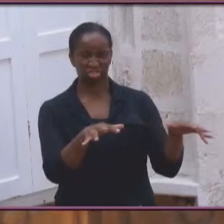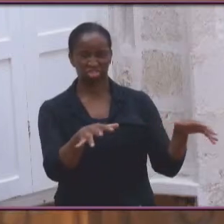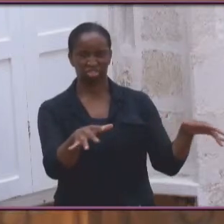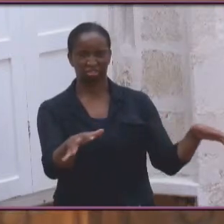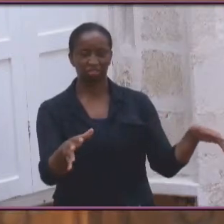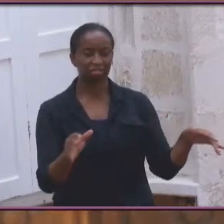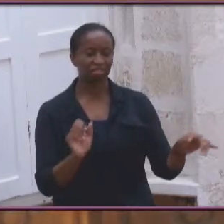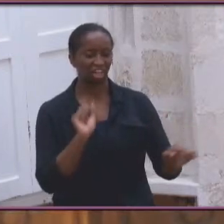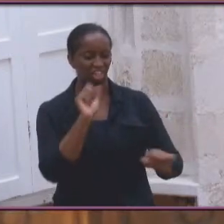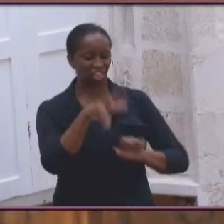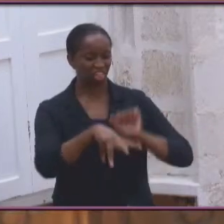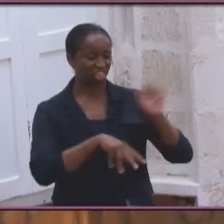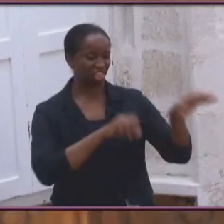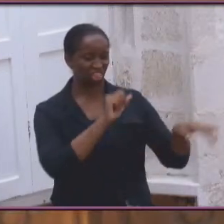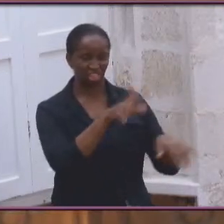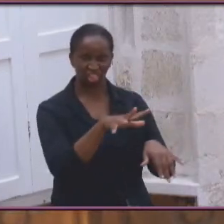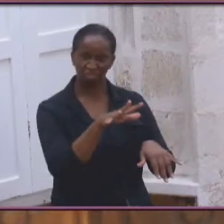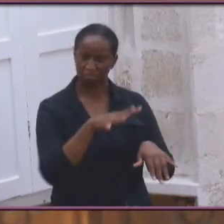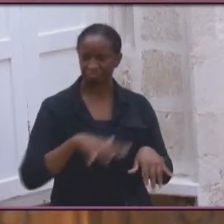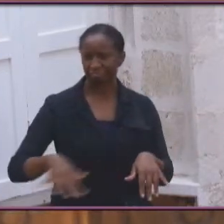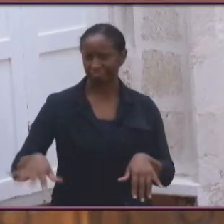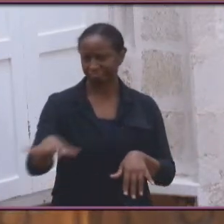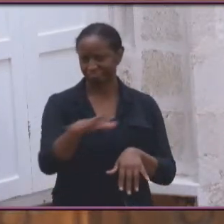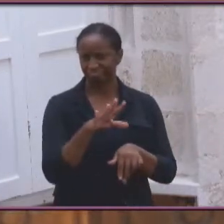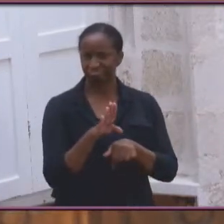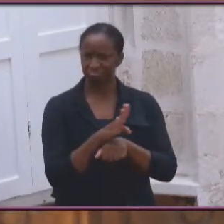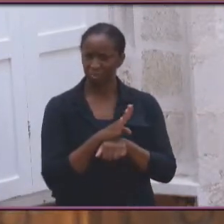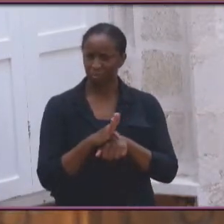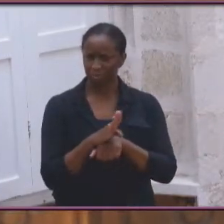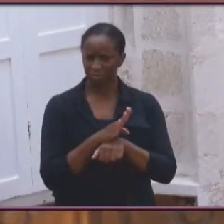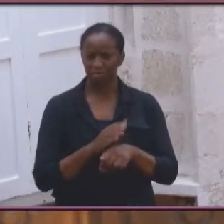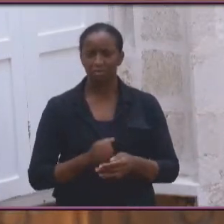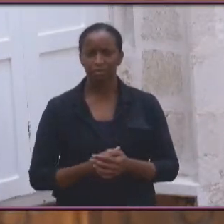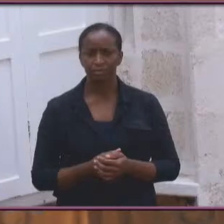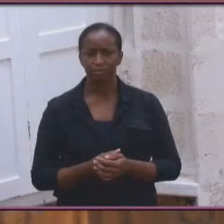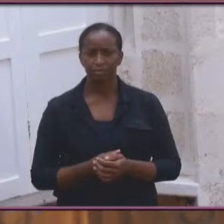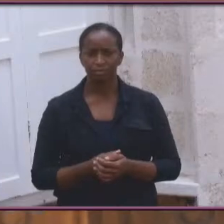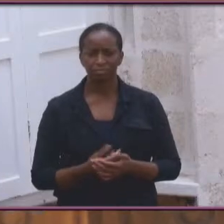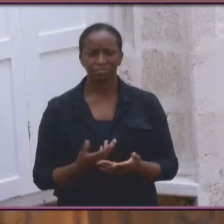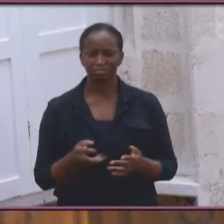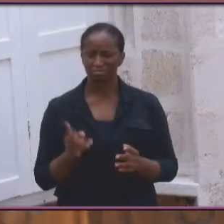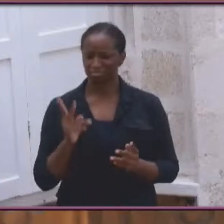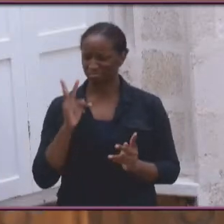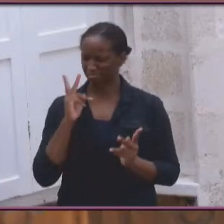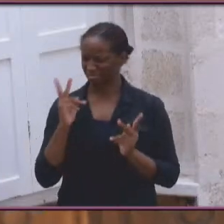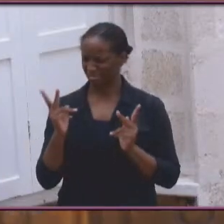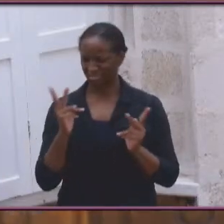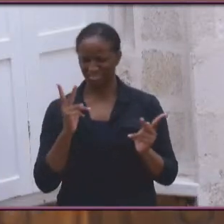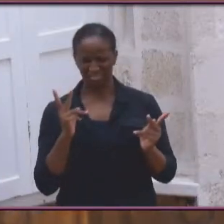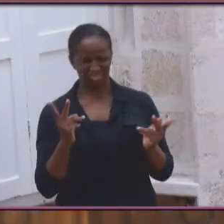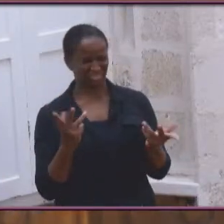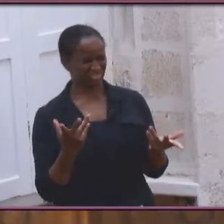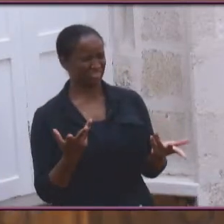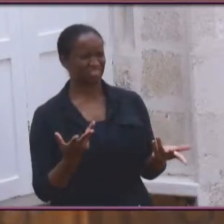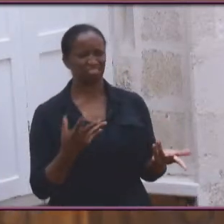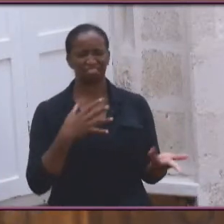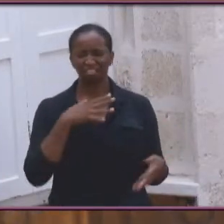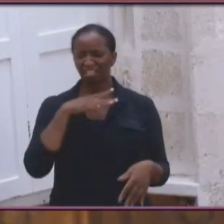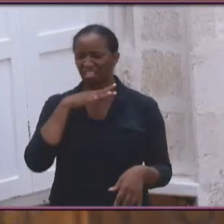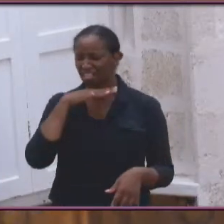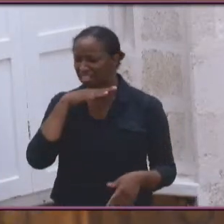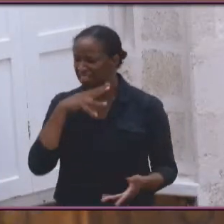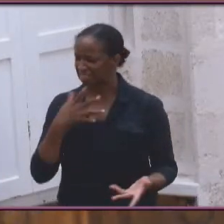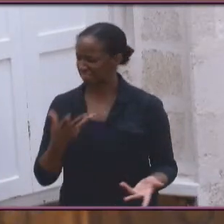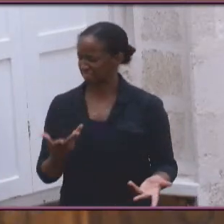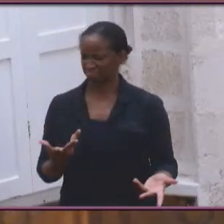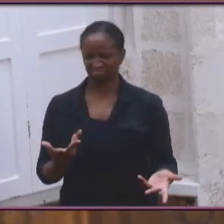illegally around Barbados, and the general untidiness of the country, which I know that all honourable members are concerned